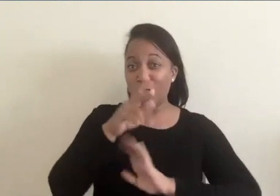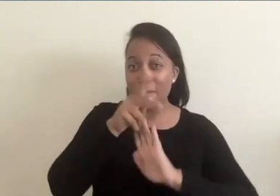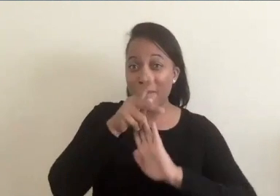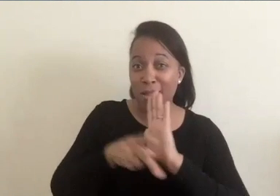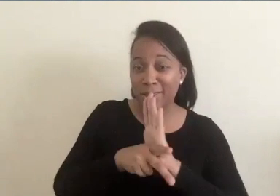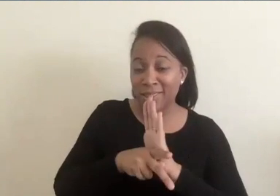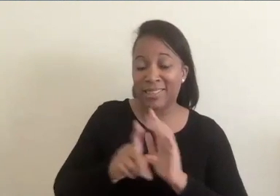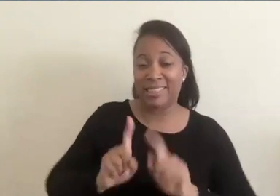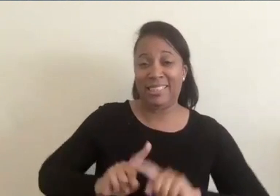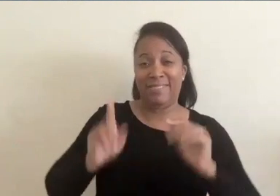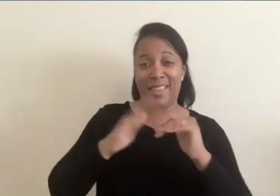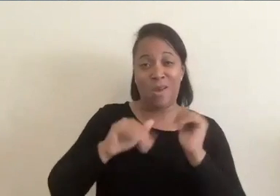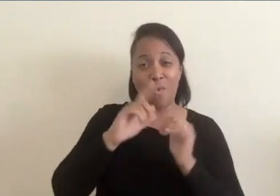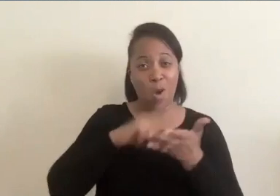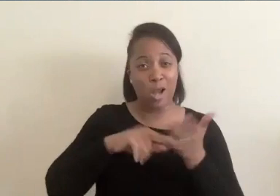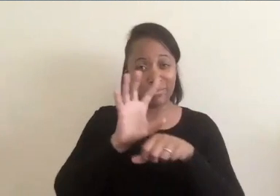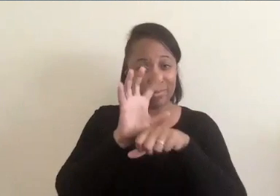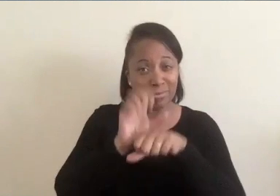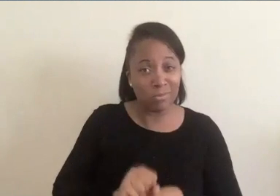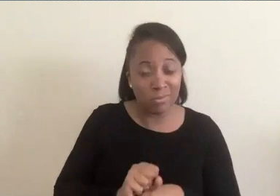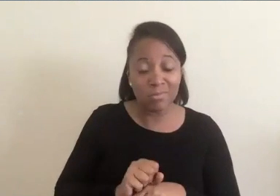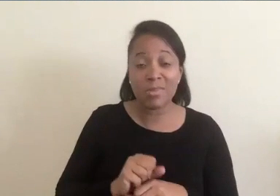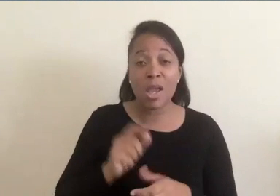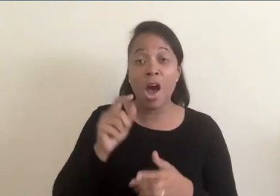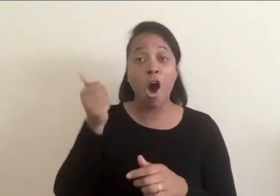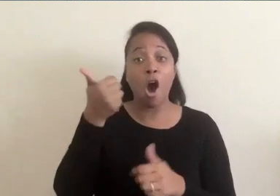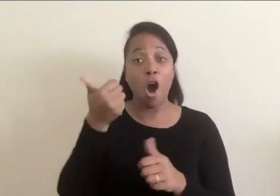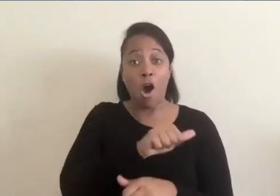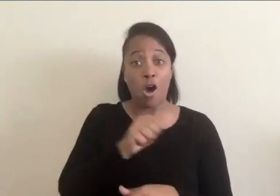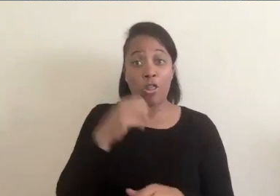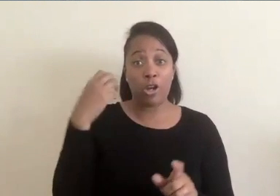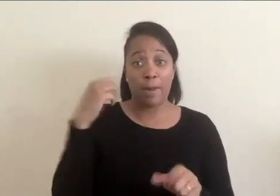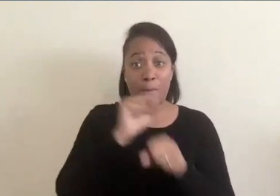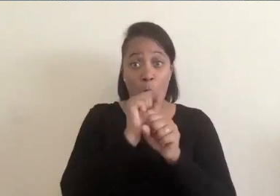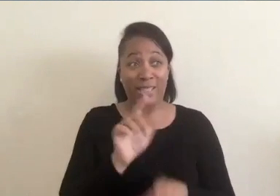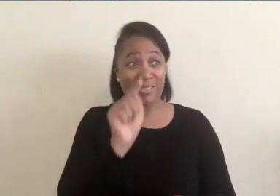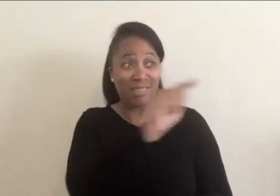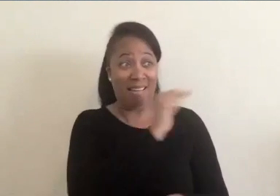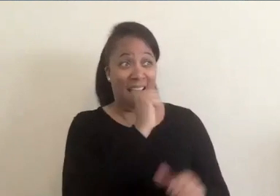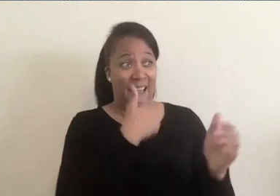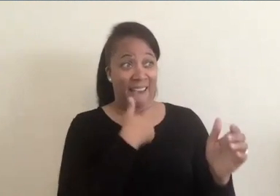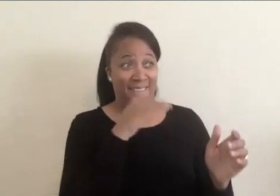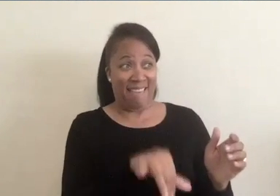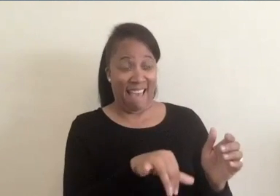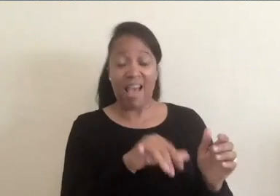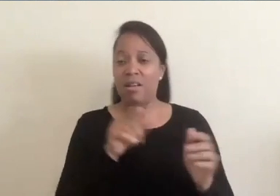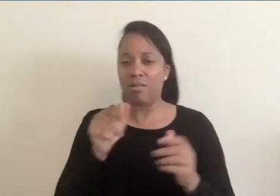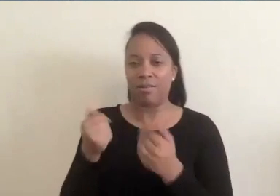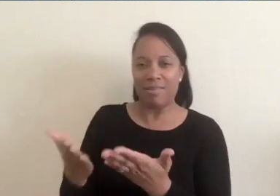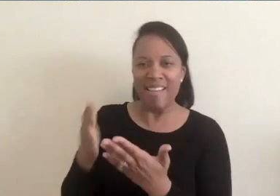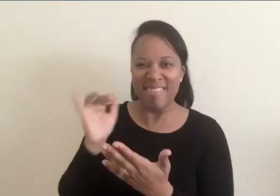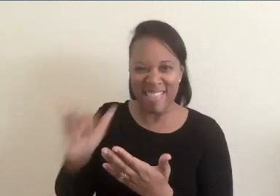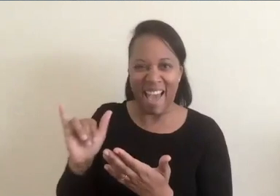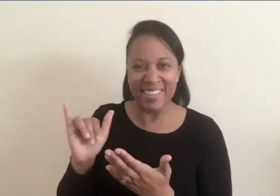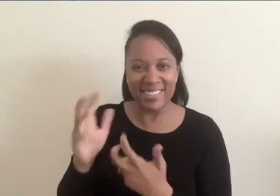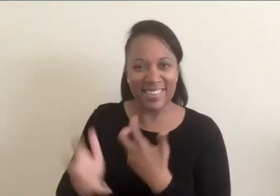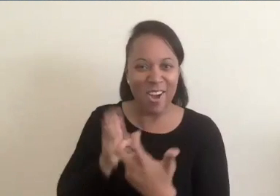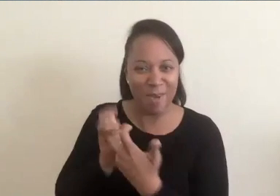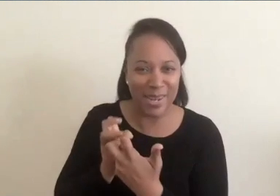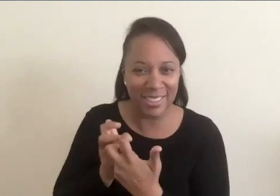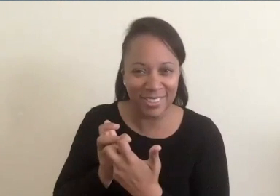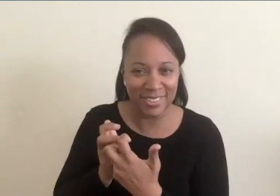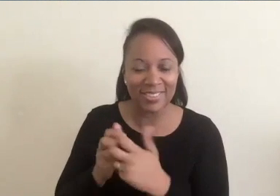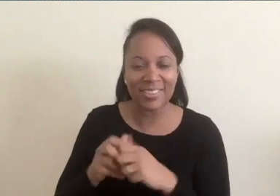policy. You're probably doing something that other employees are not getting. That's the definition pretty much